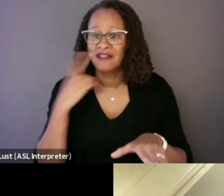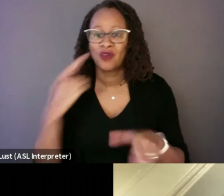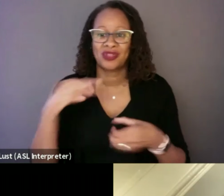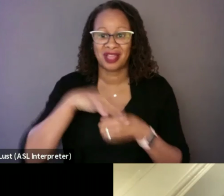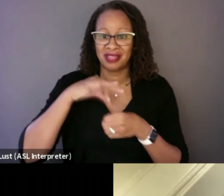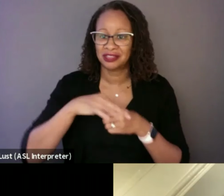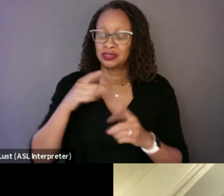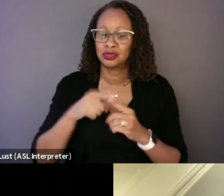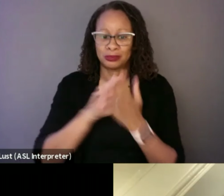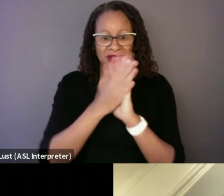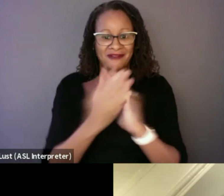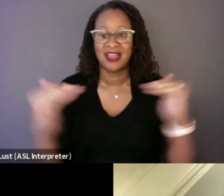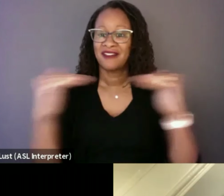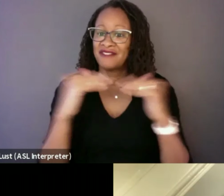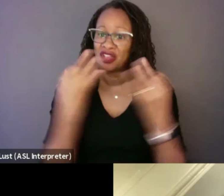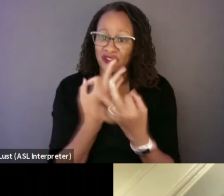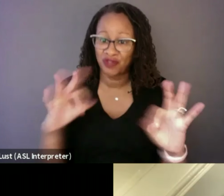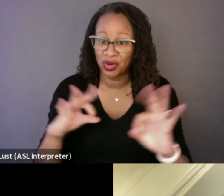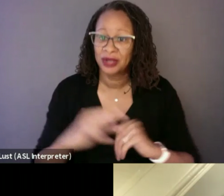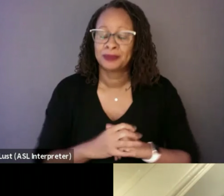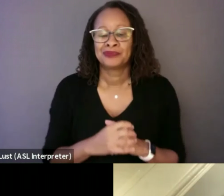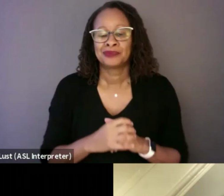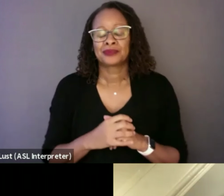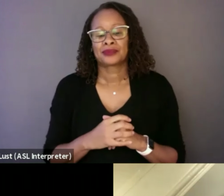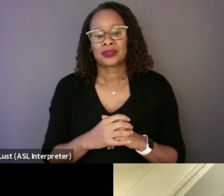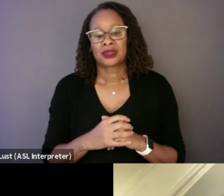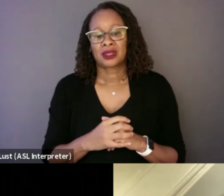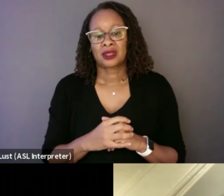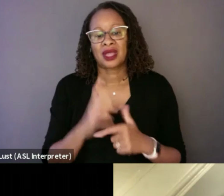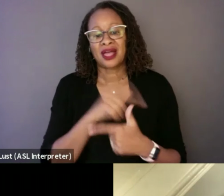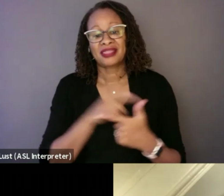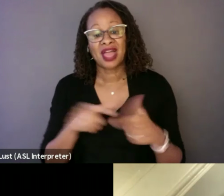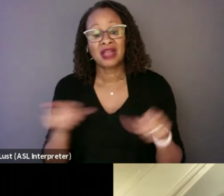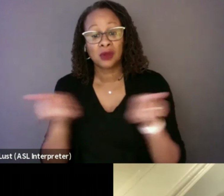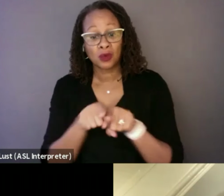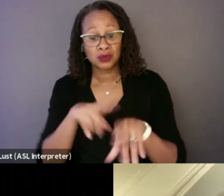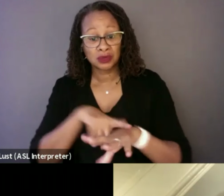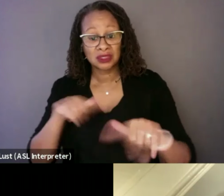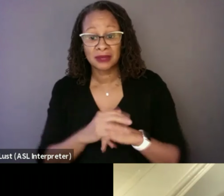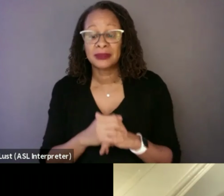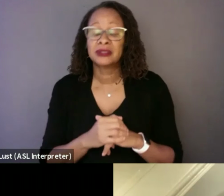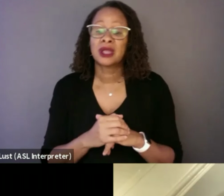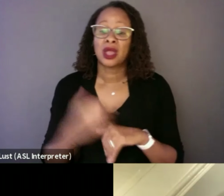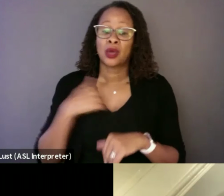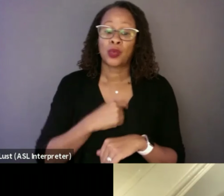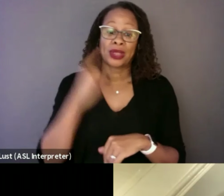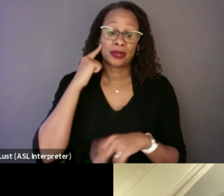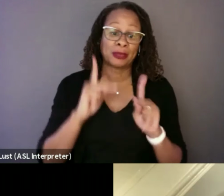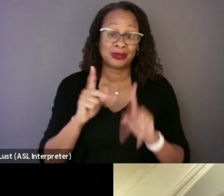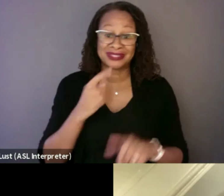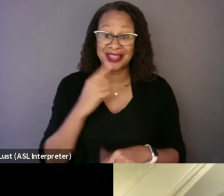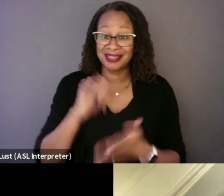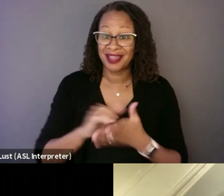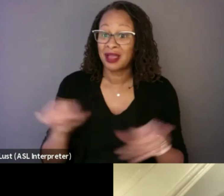to be fair and free. And then we also, you know, we hear people say that, but we also kind of see it. We see